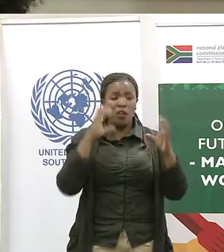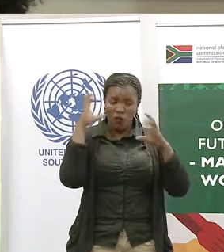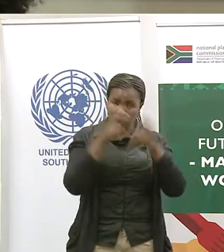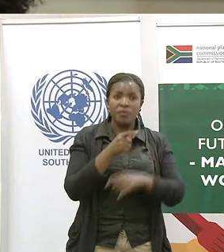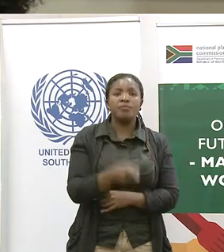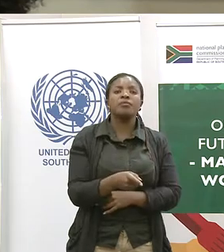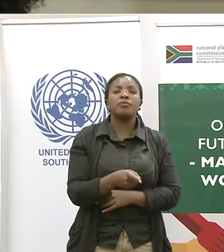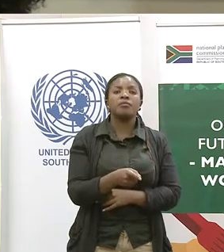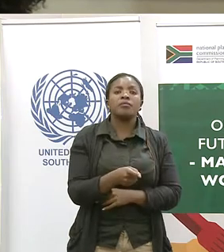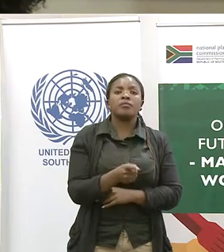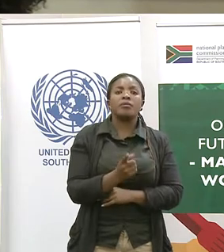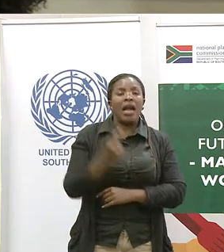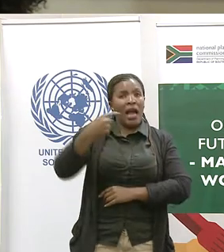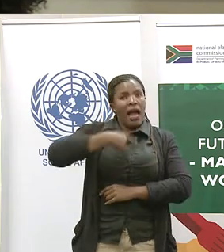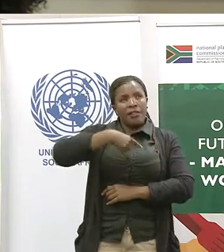theorization process